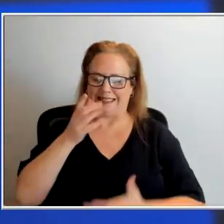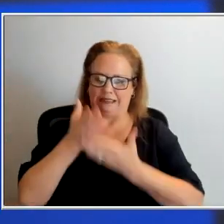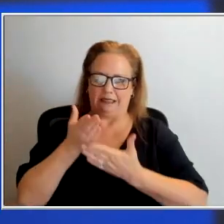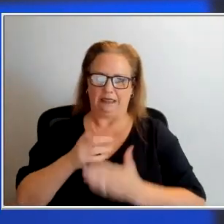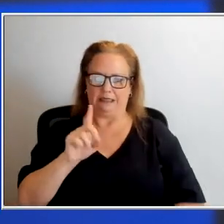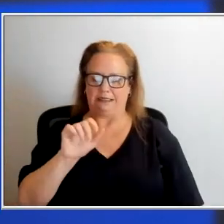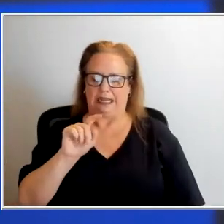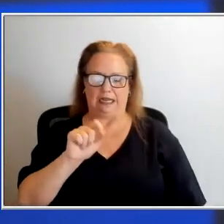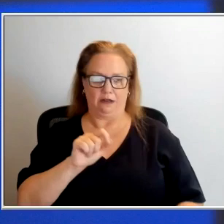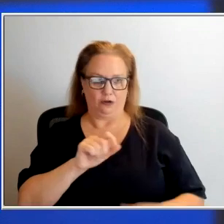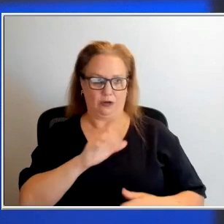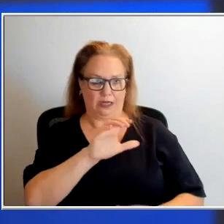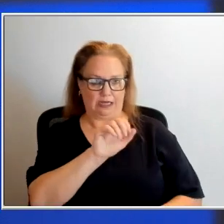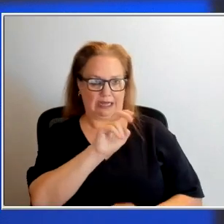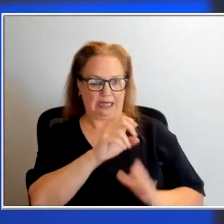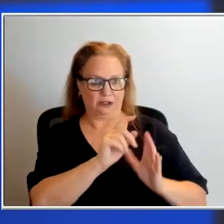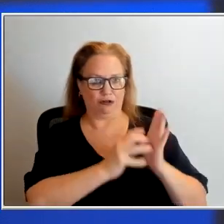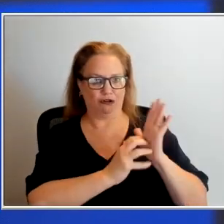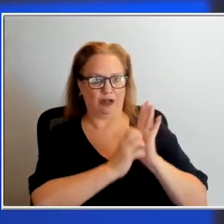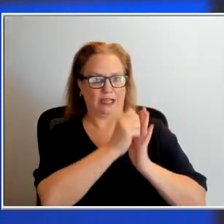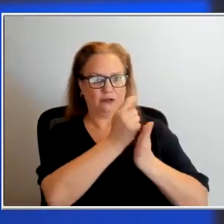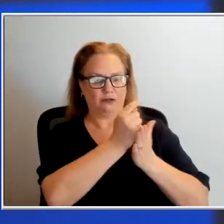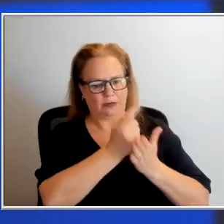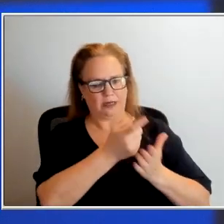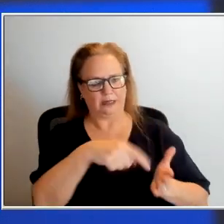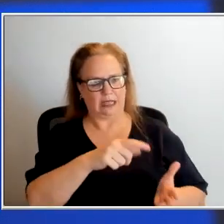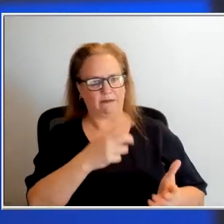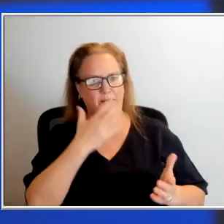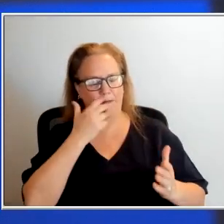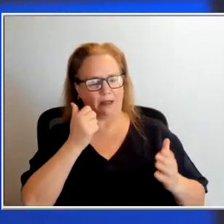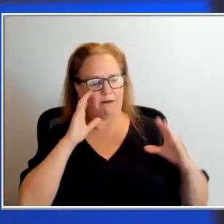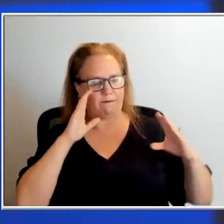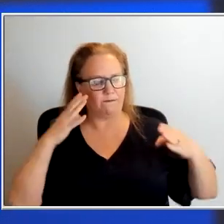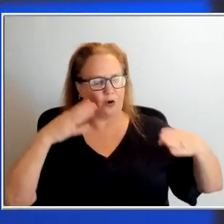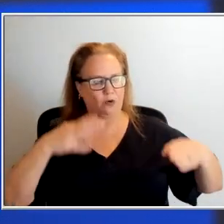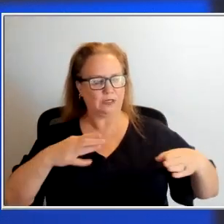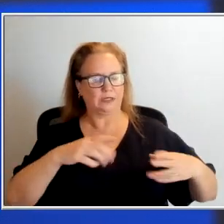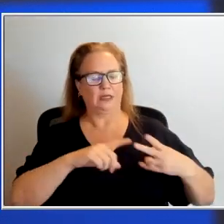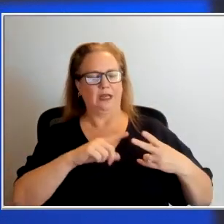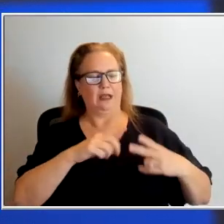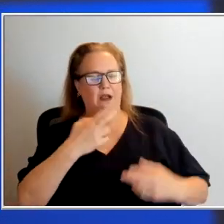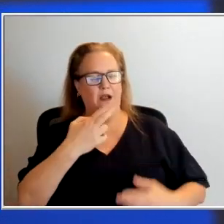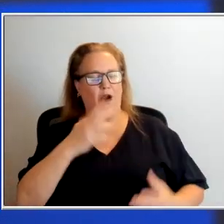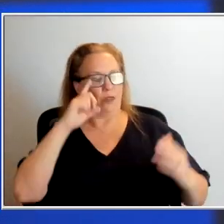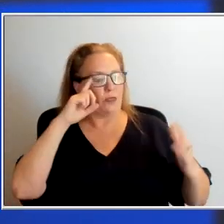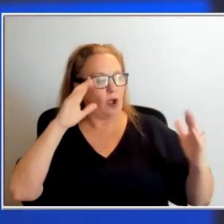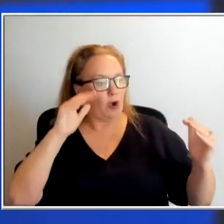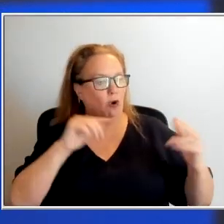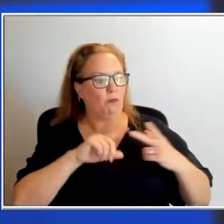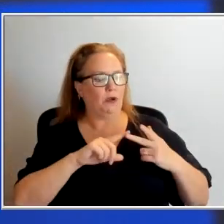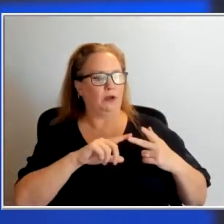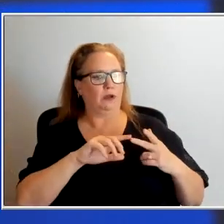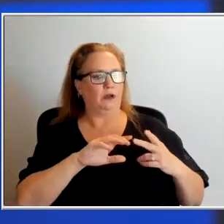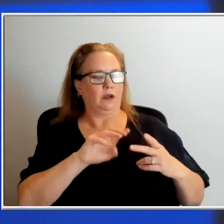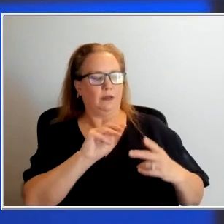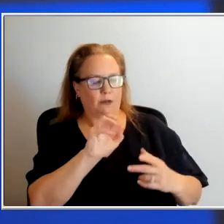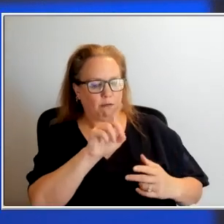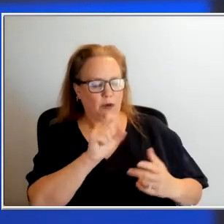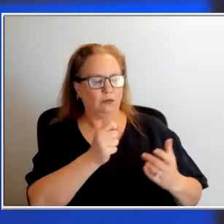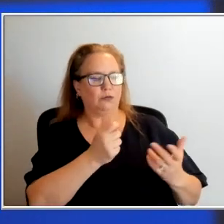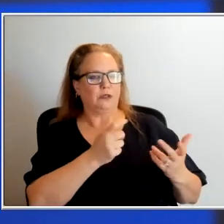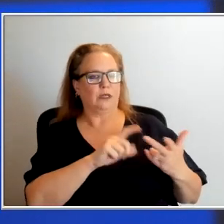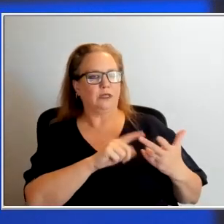treatment, patients have a better sense of well-being, their sense of hope, their moods. So it also helps